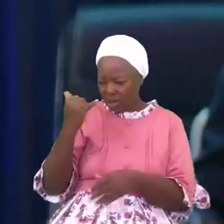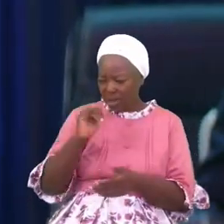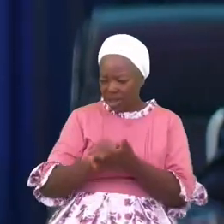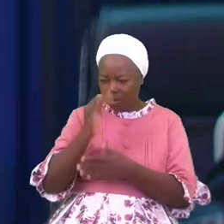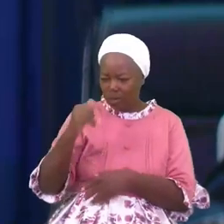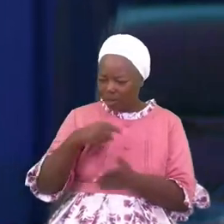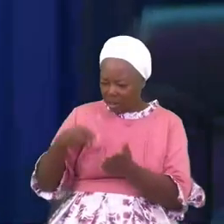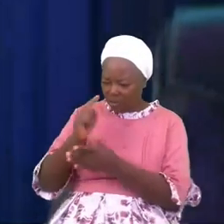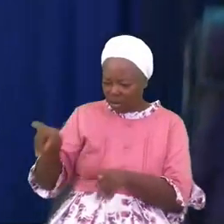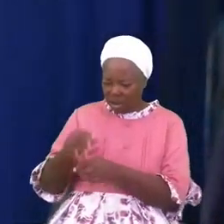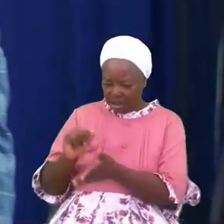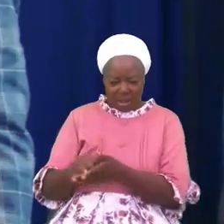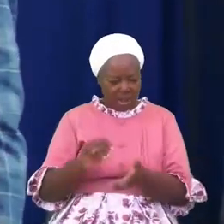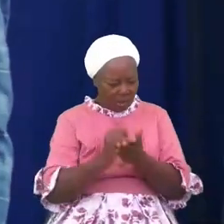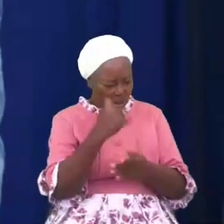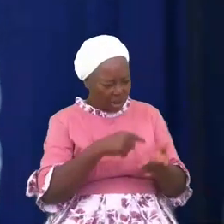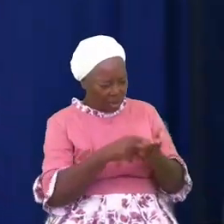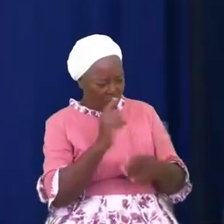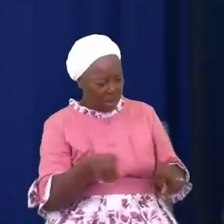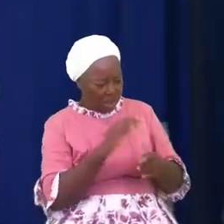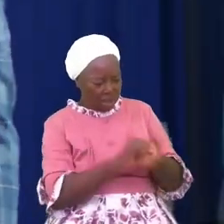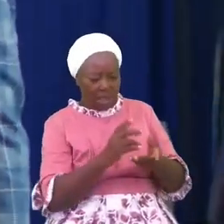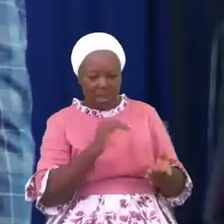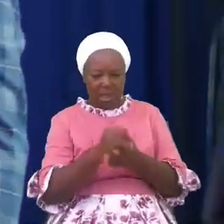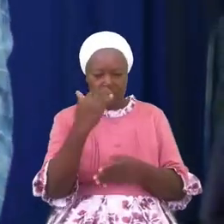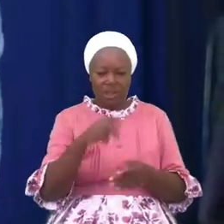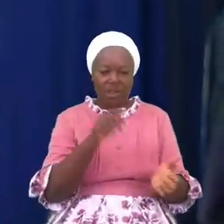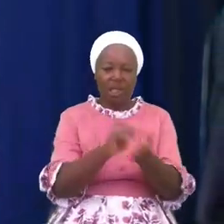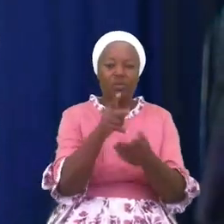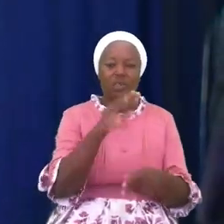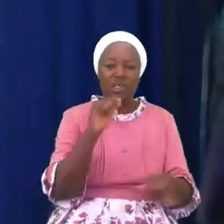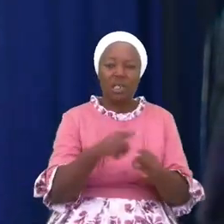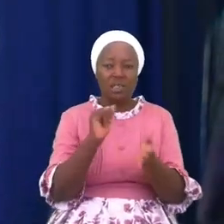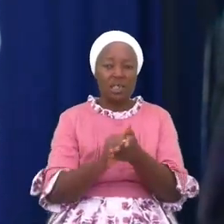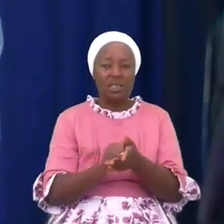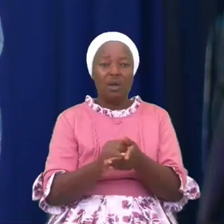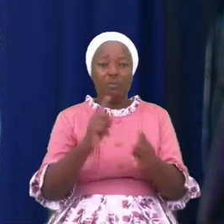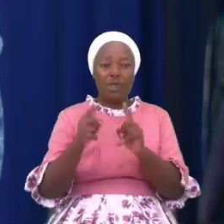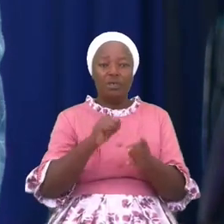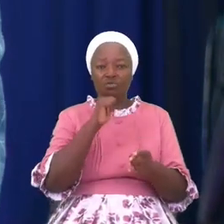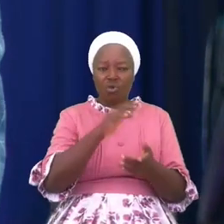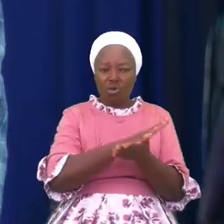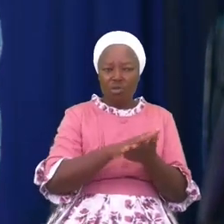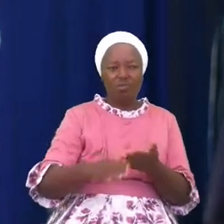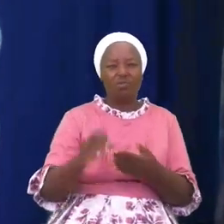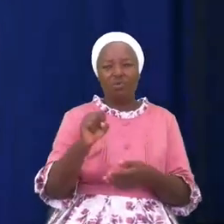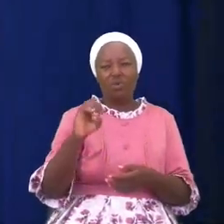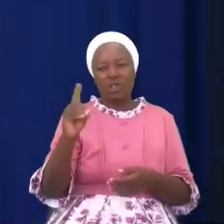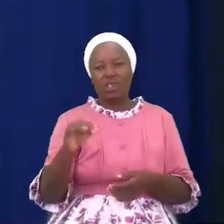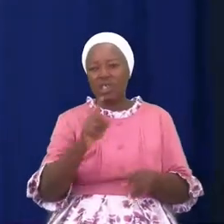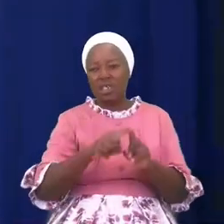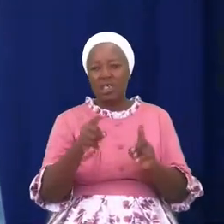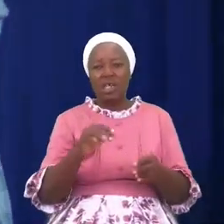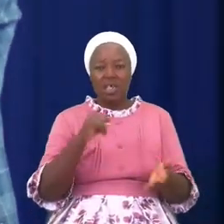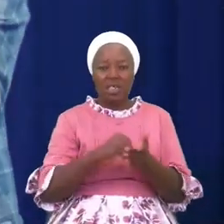like this one is like that. Of corruptible seed, it is corruptible. It can have disease, it can have germs, it can have